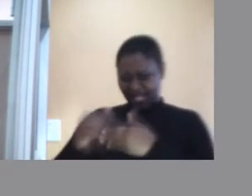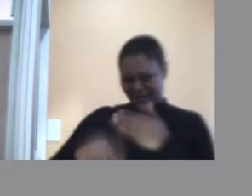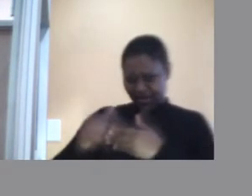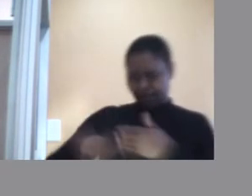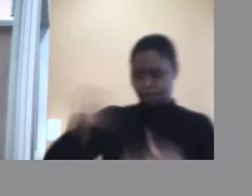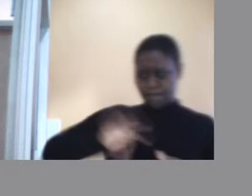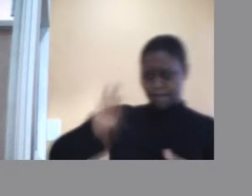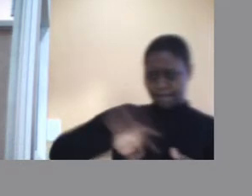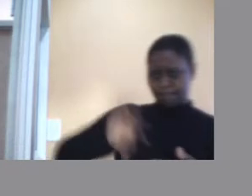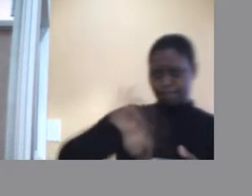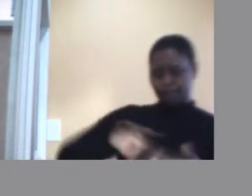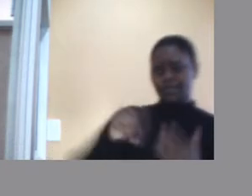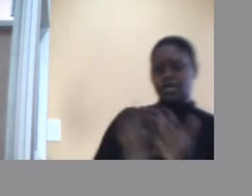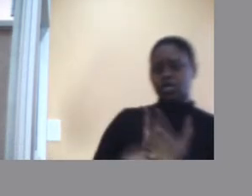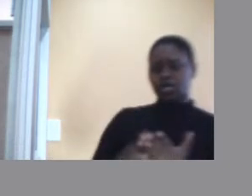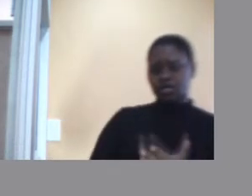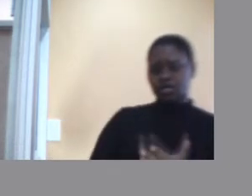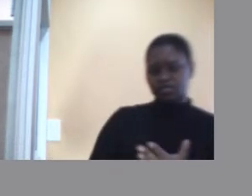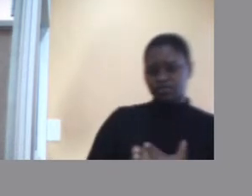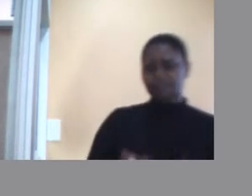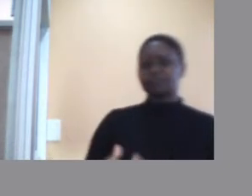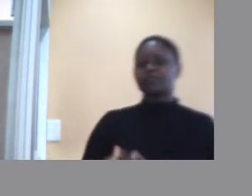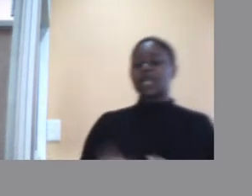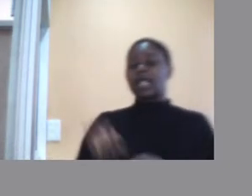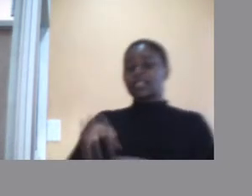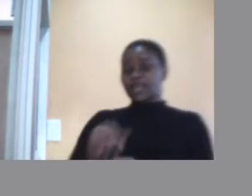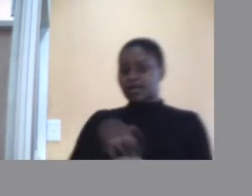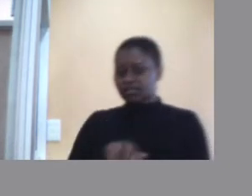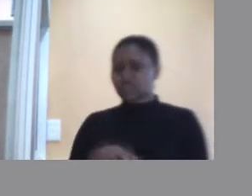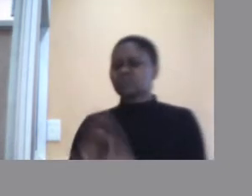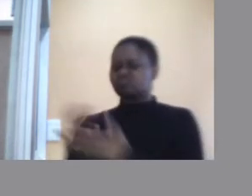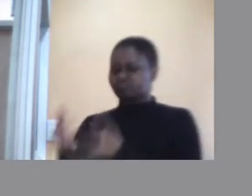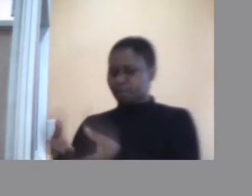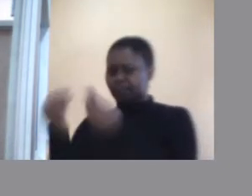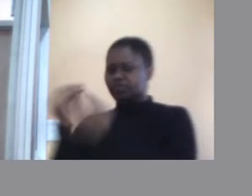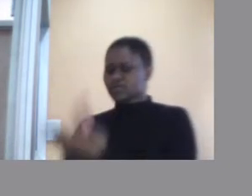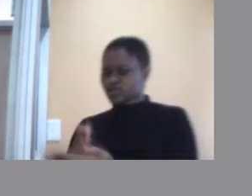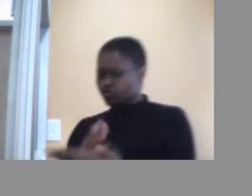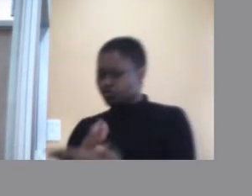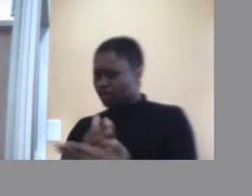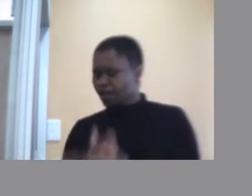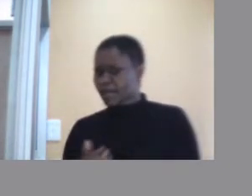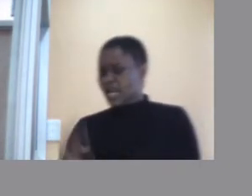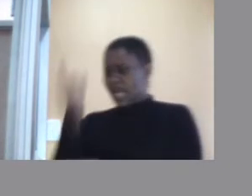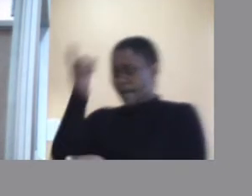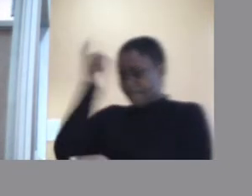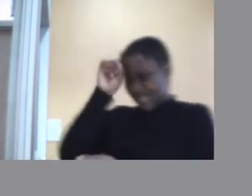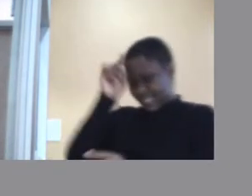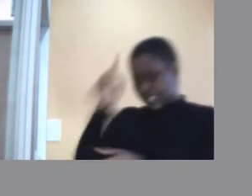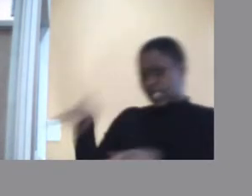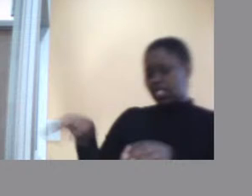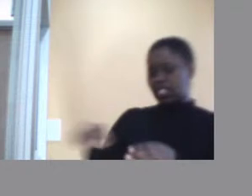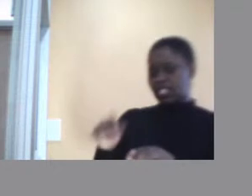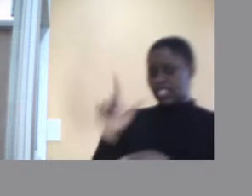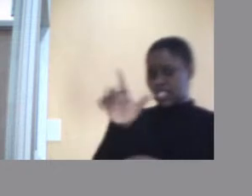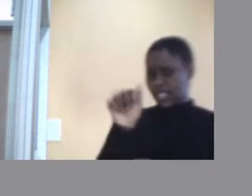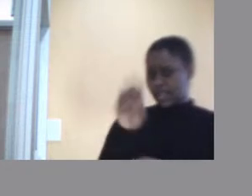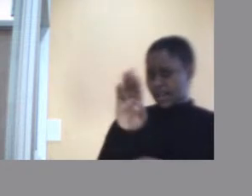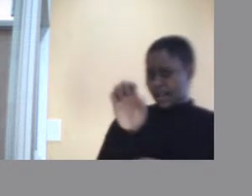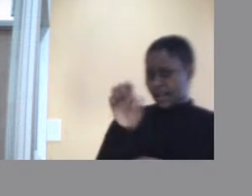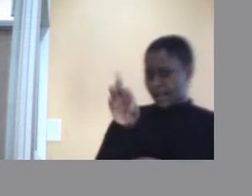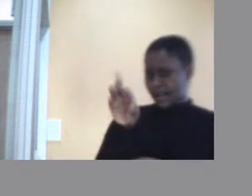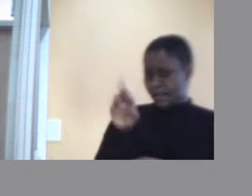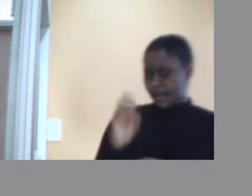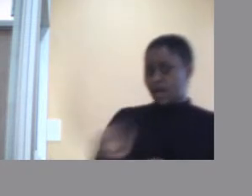and reserved the jobs. The farmers took their share by having black labor, including especially